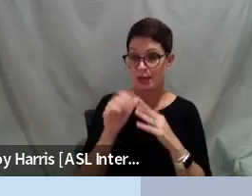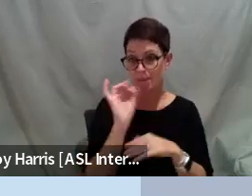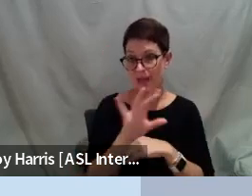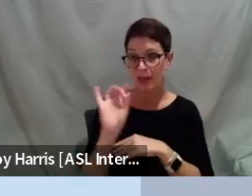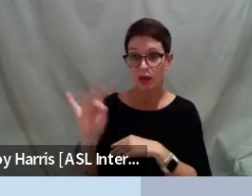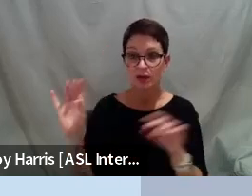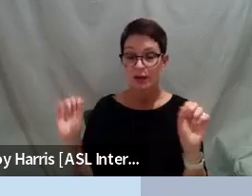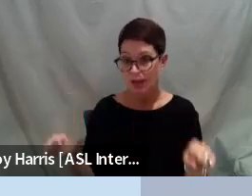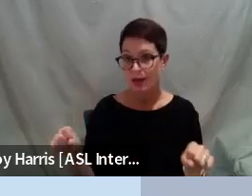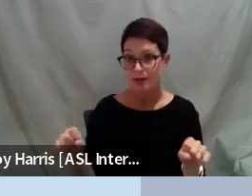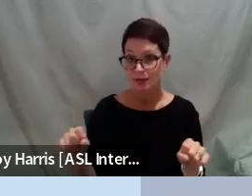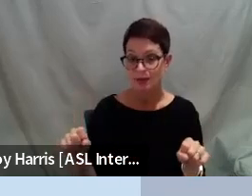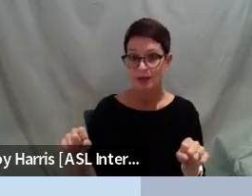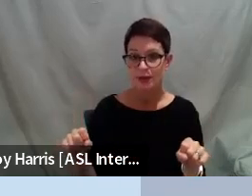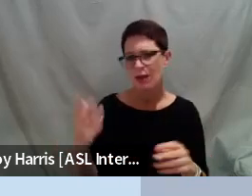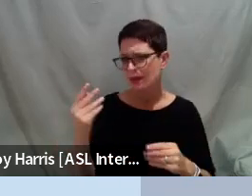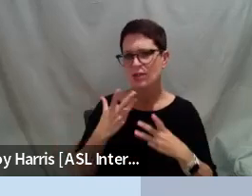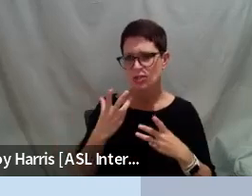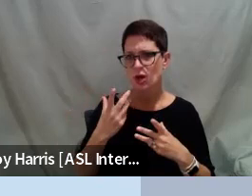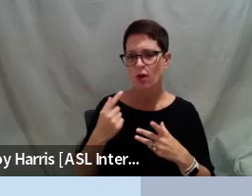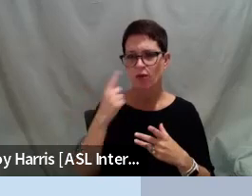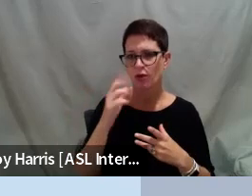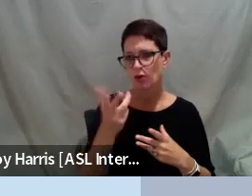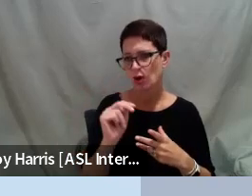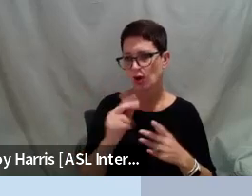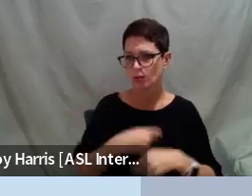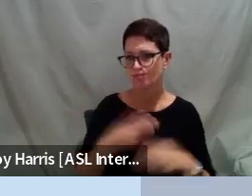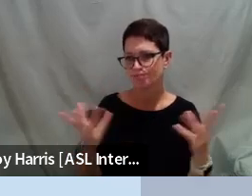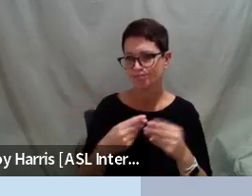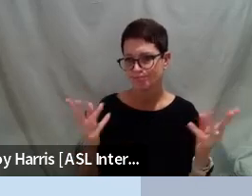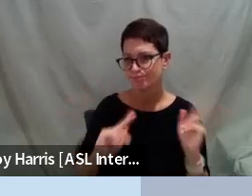so you can let us know for your own distribution.